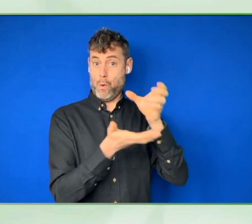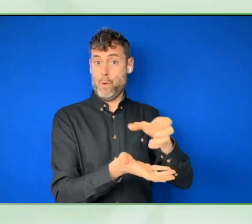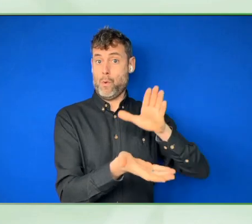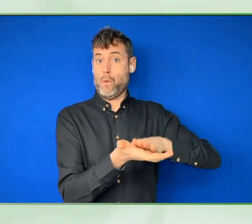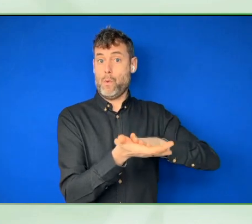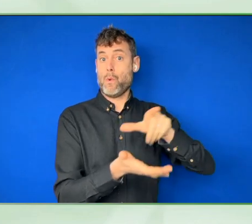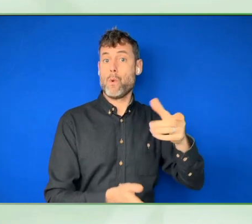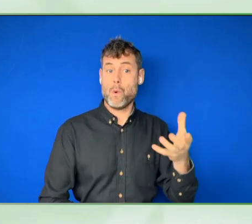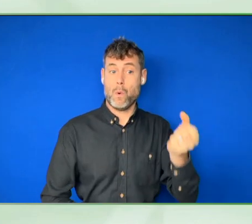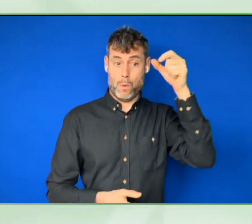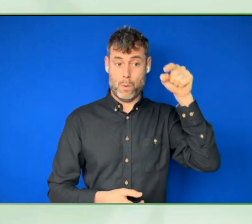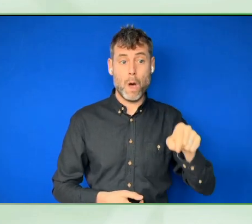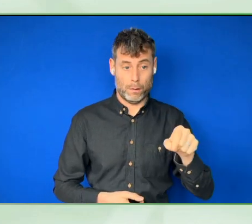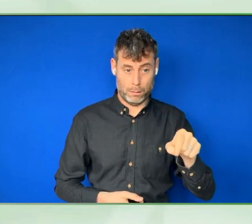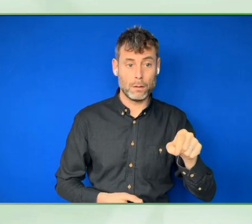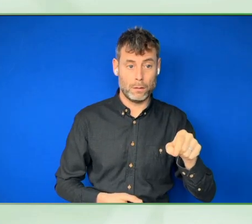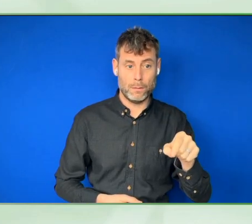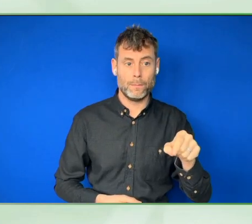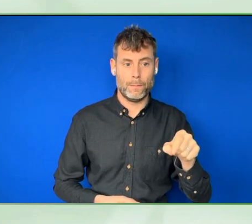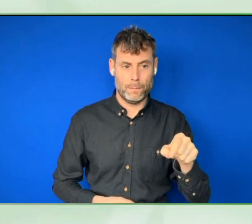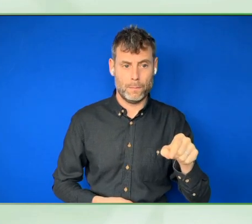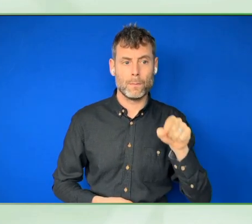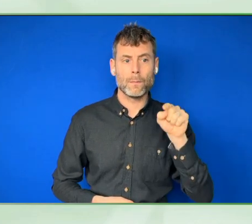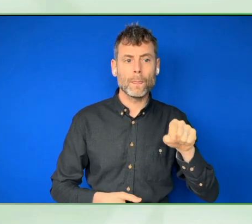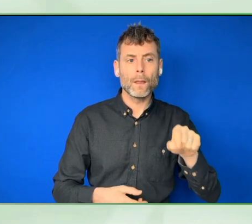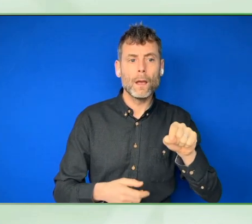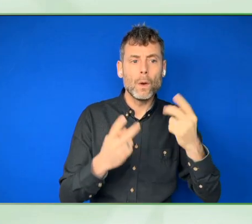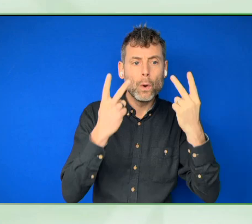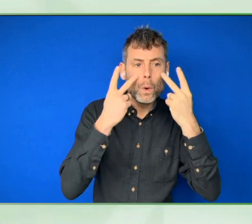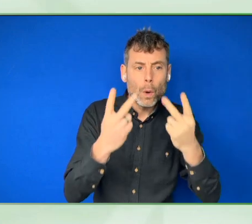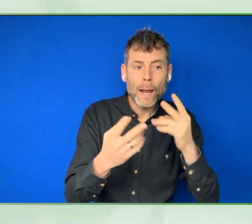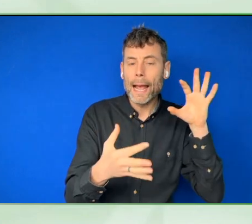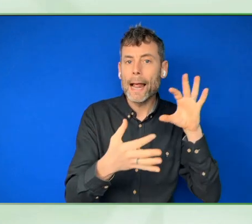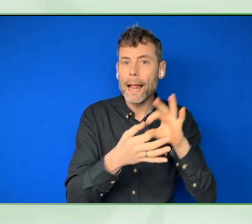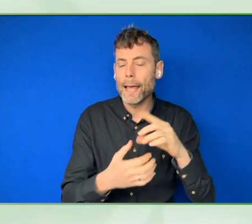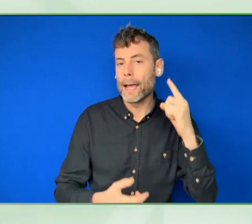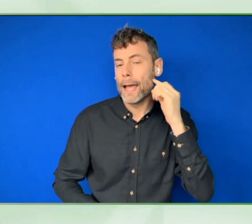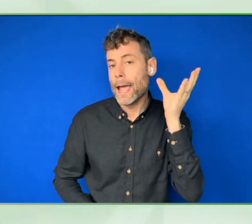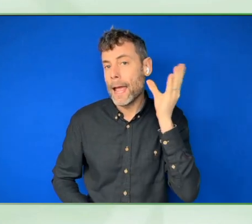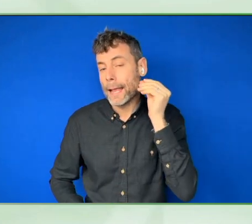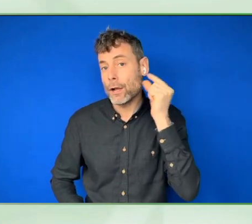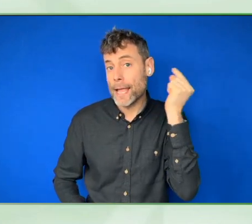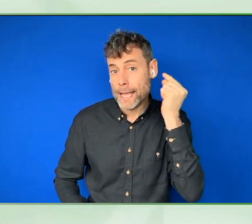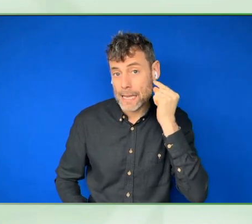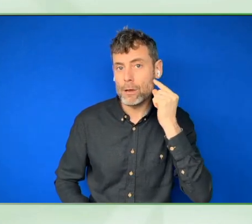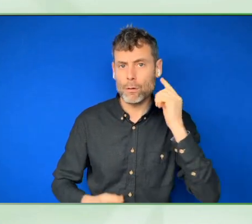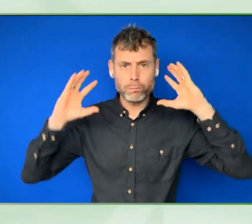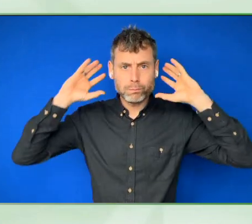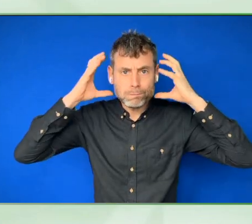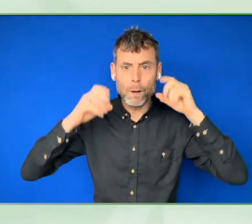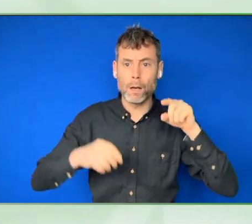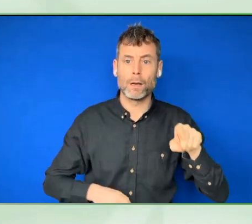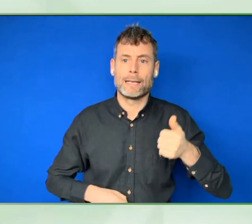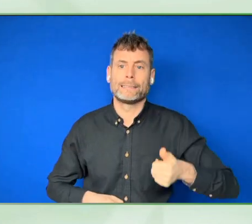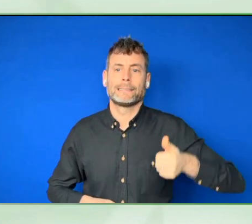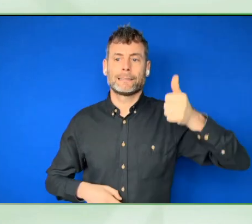Crecer, looking at hearing and audiology. So Rosario is the executive director